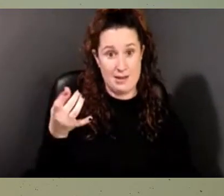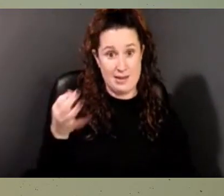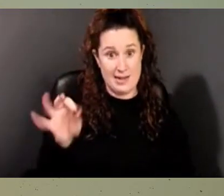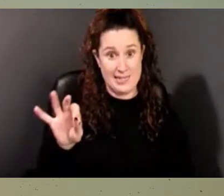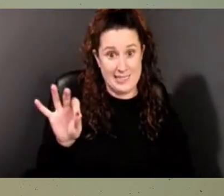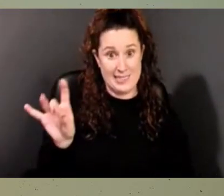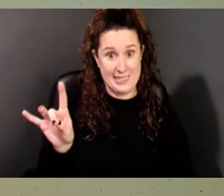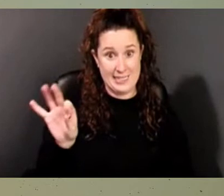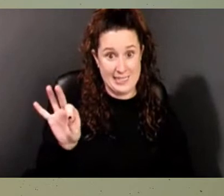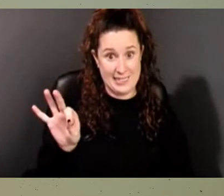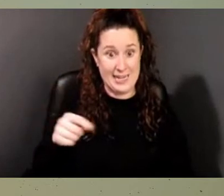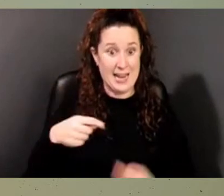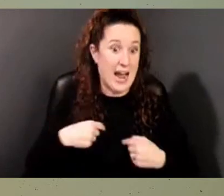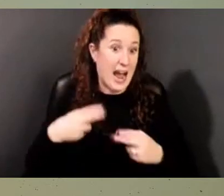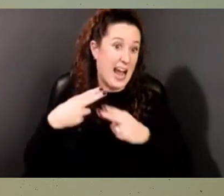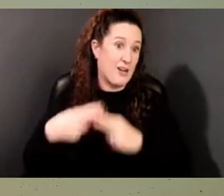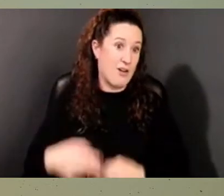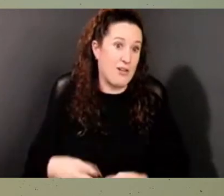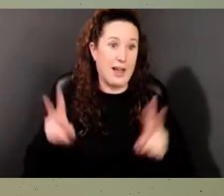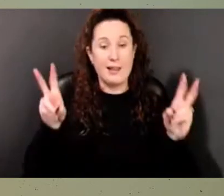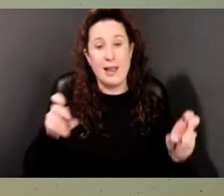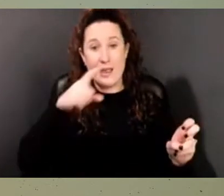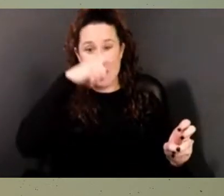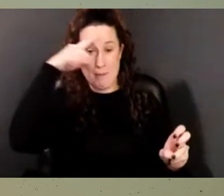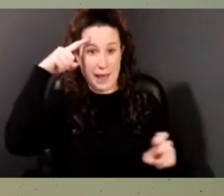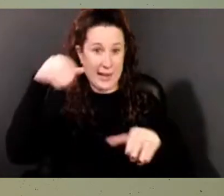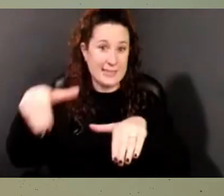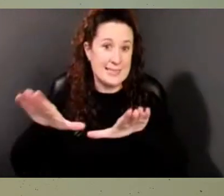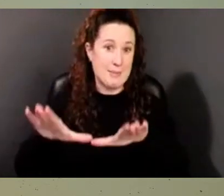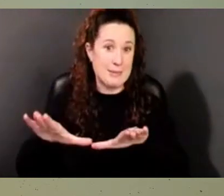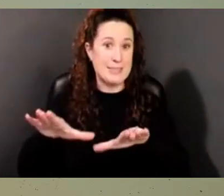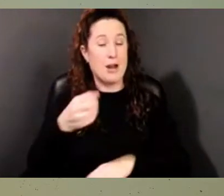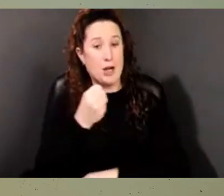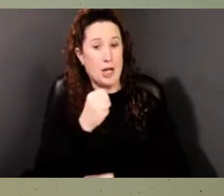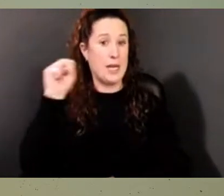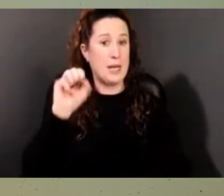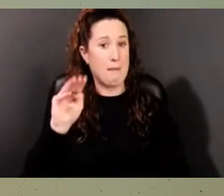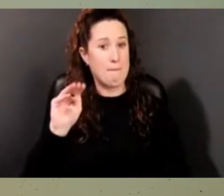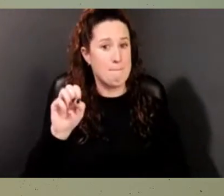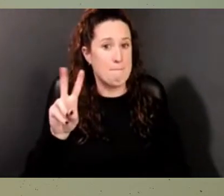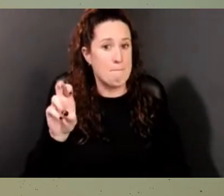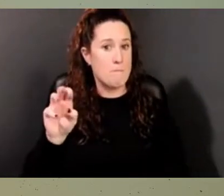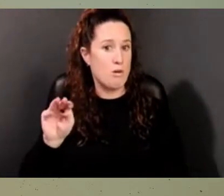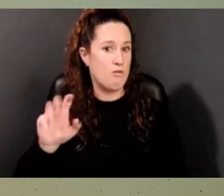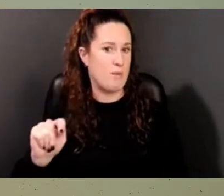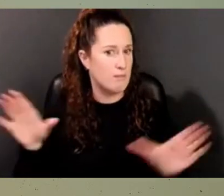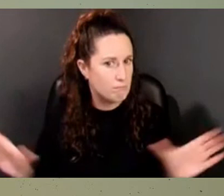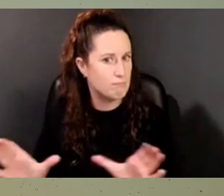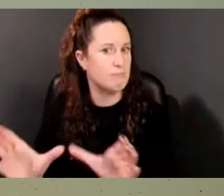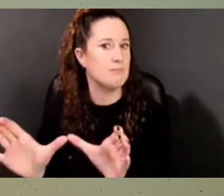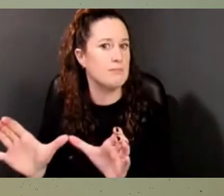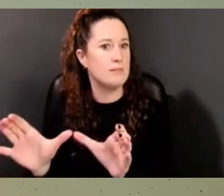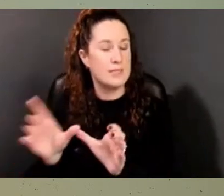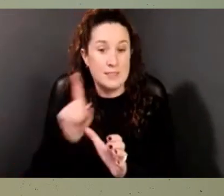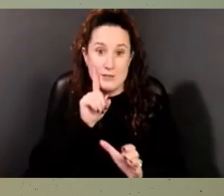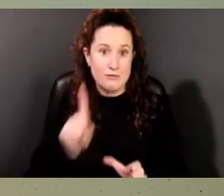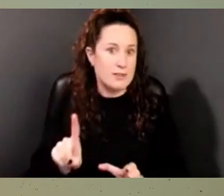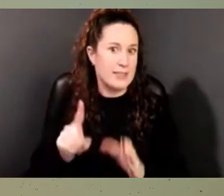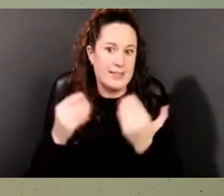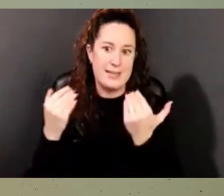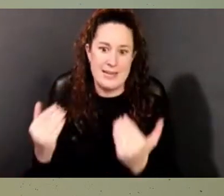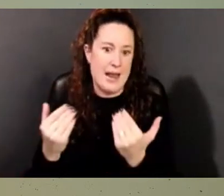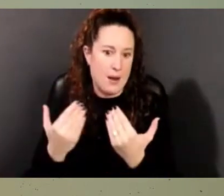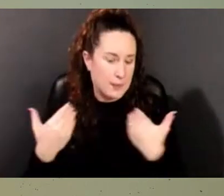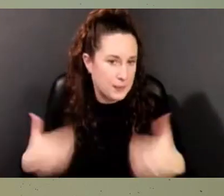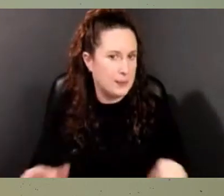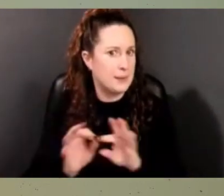call like the Black Cemetery movement, modern Black Cemetery movement, right? It's really formed. And at the beginning of